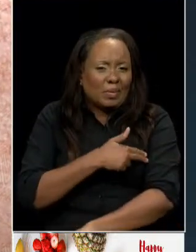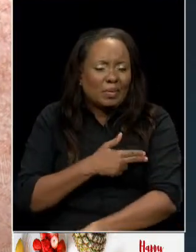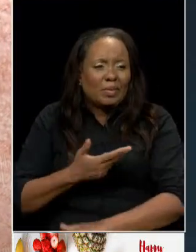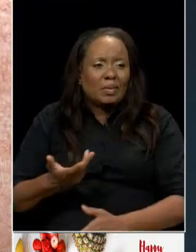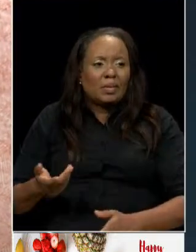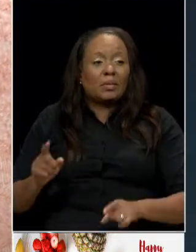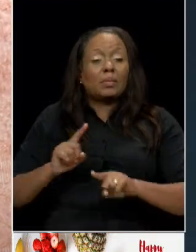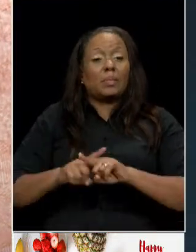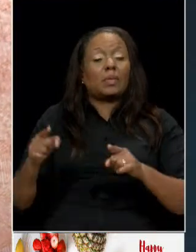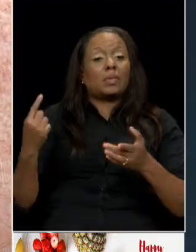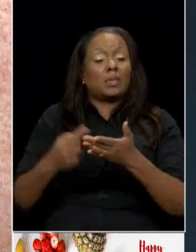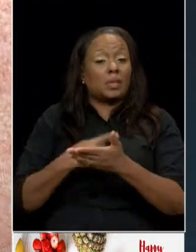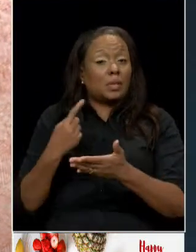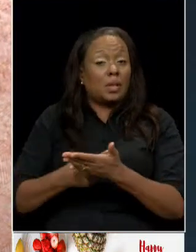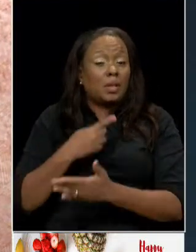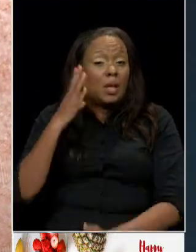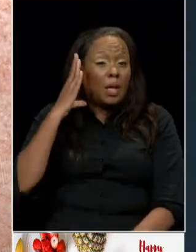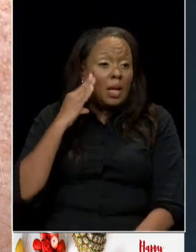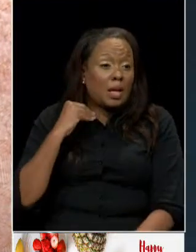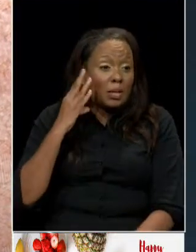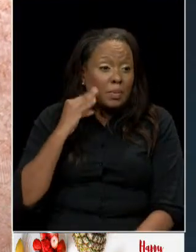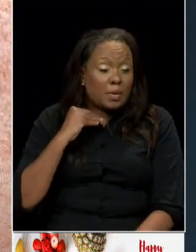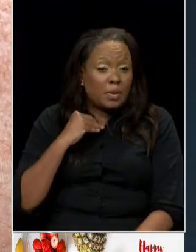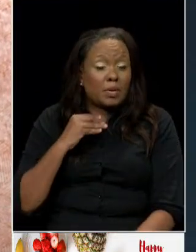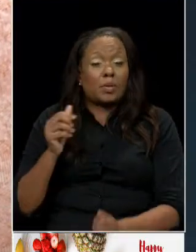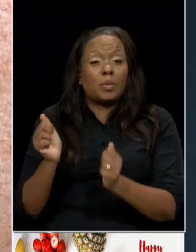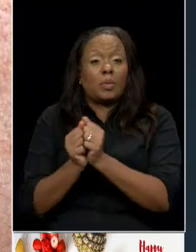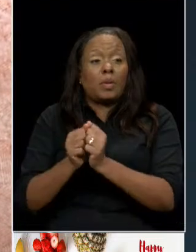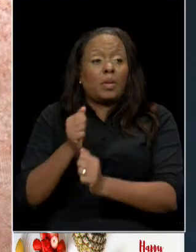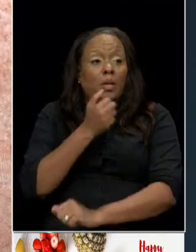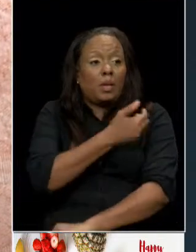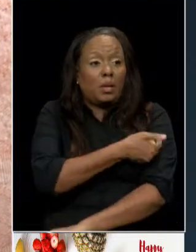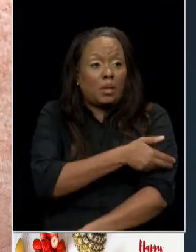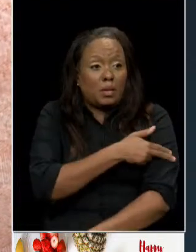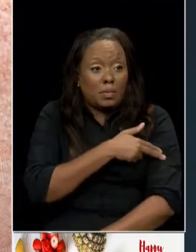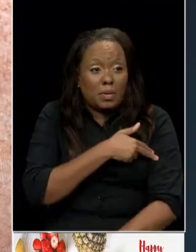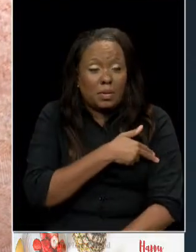the experience at the actual QEH facility is not